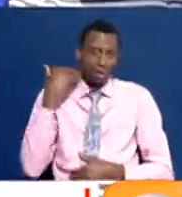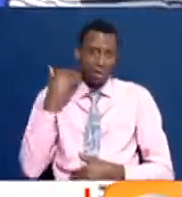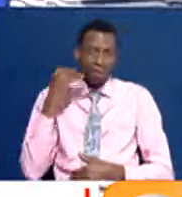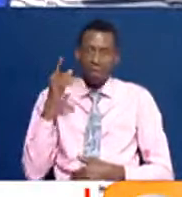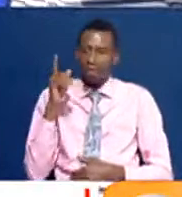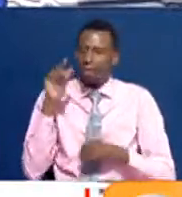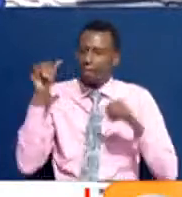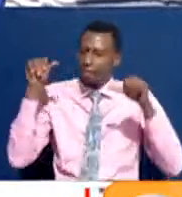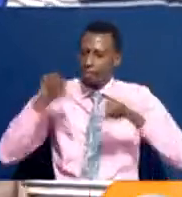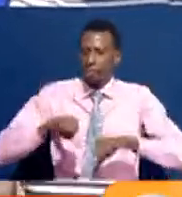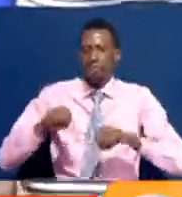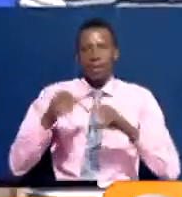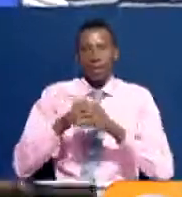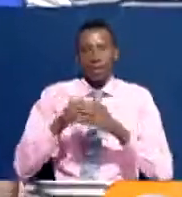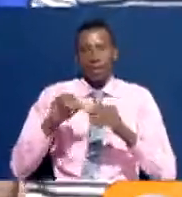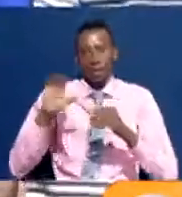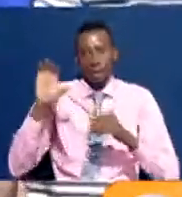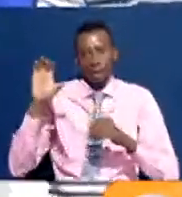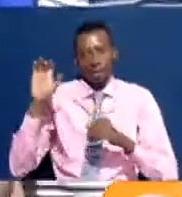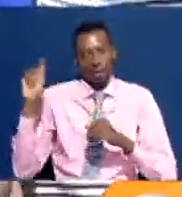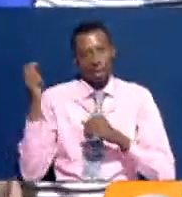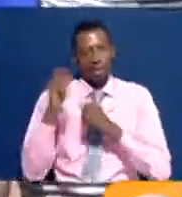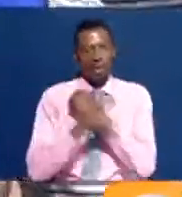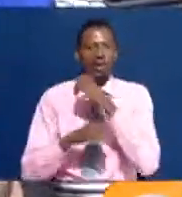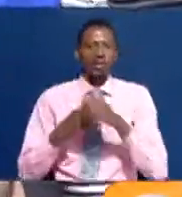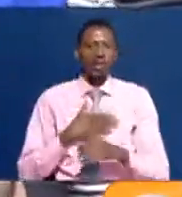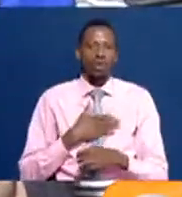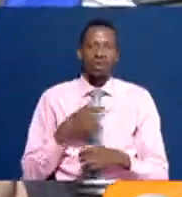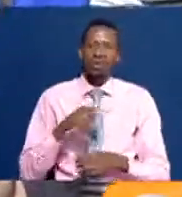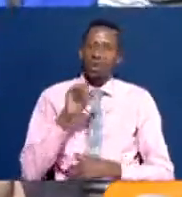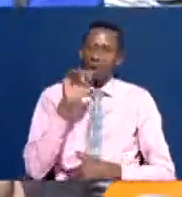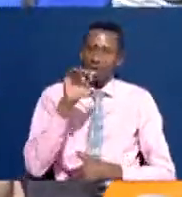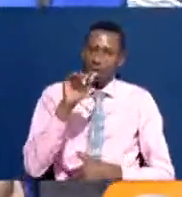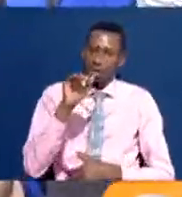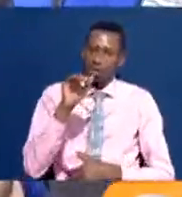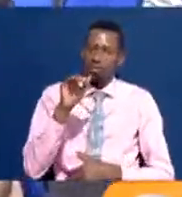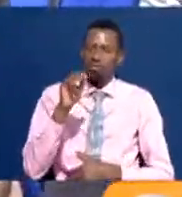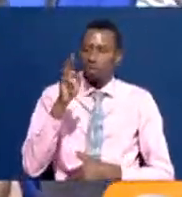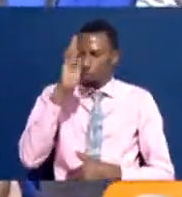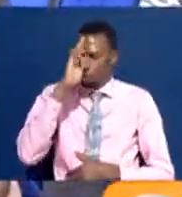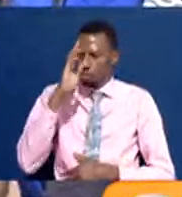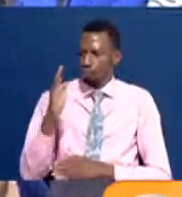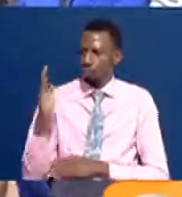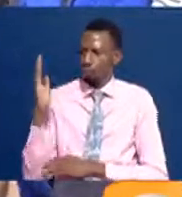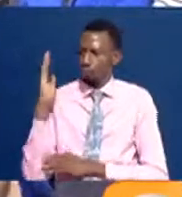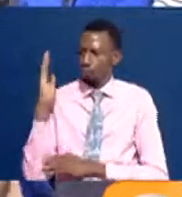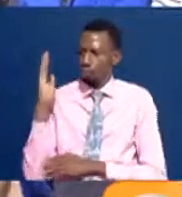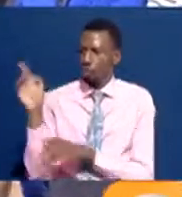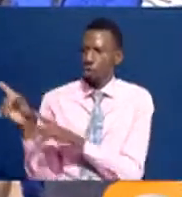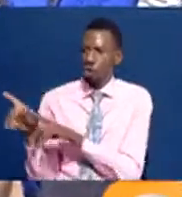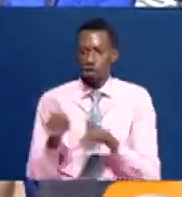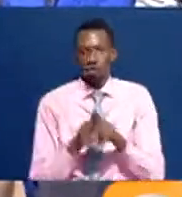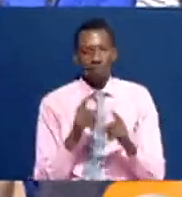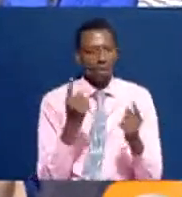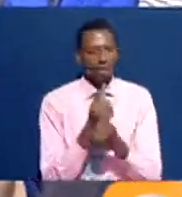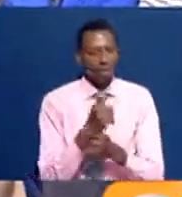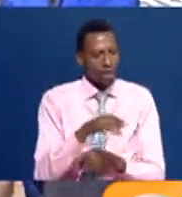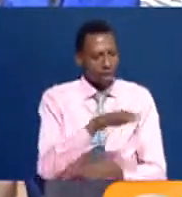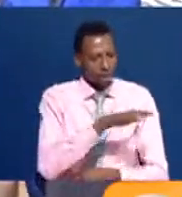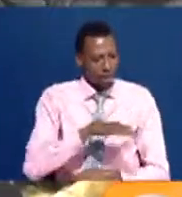mbaya katika taifa letu la Kenya. Kwa hivyo tunaomba ya kwamba ulinzi uwekwe na pia kila eneo